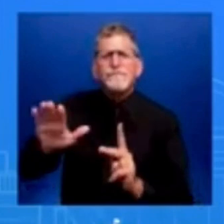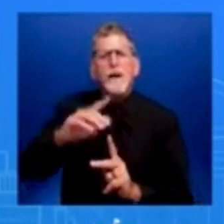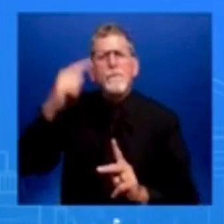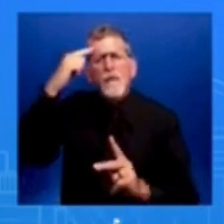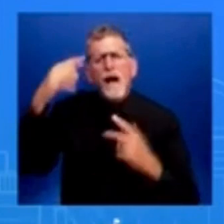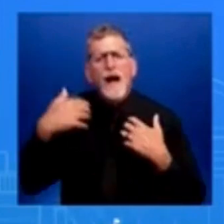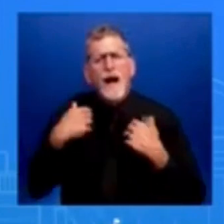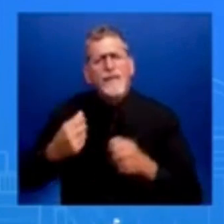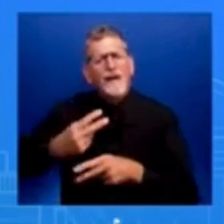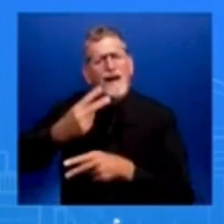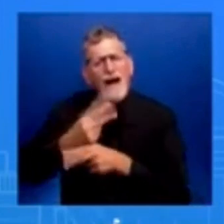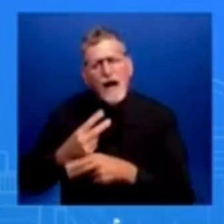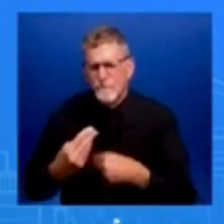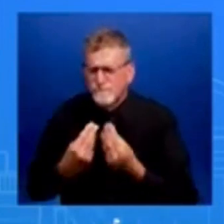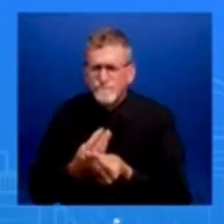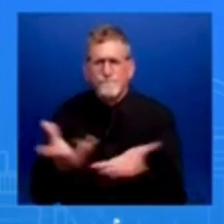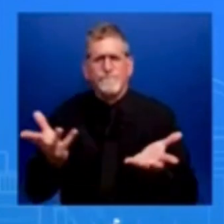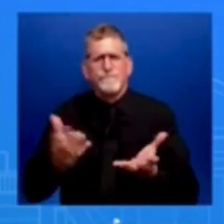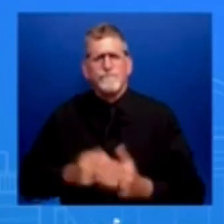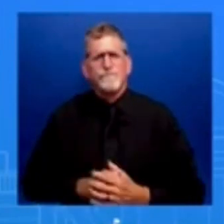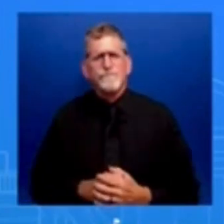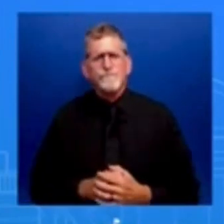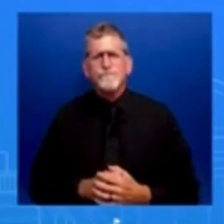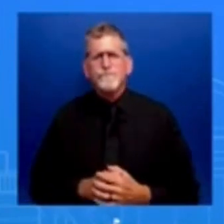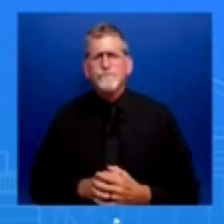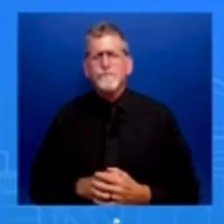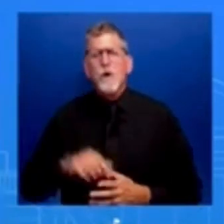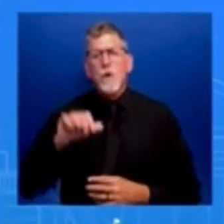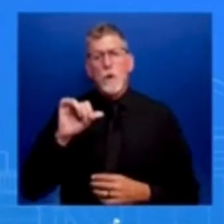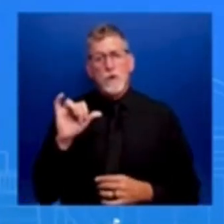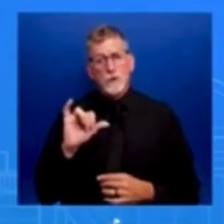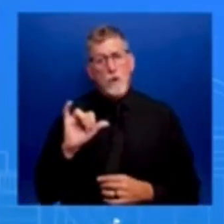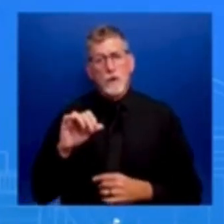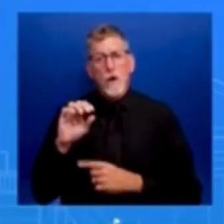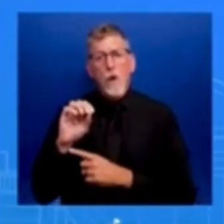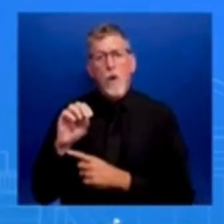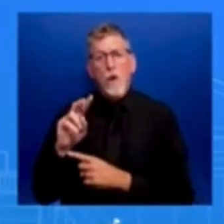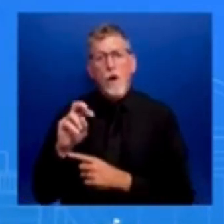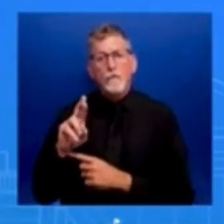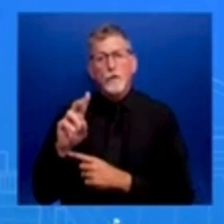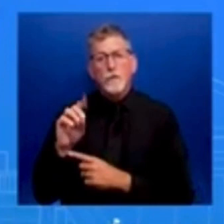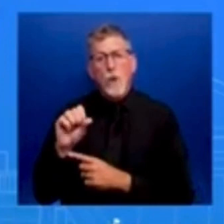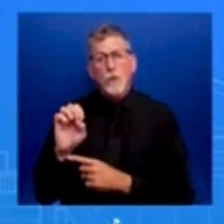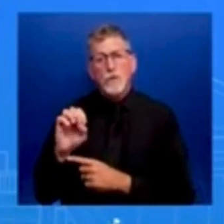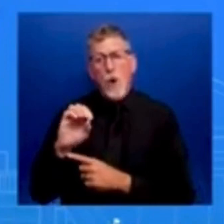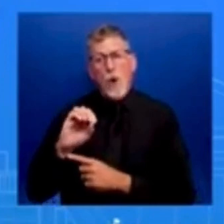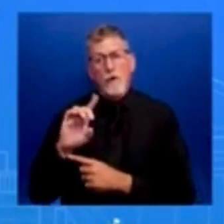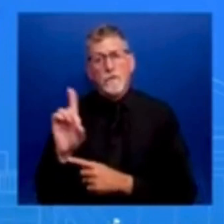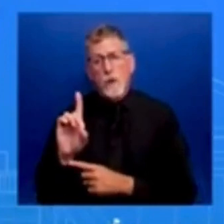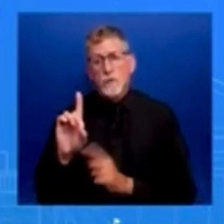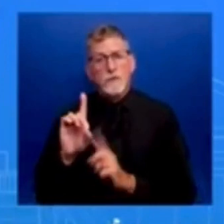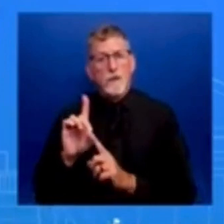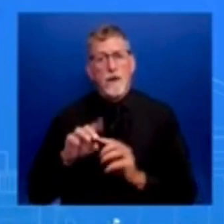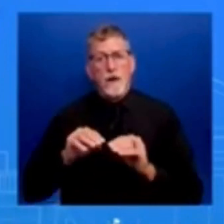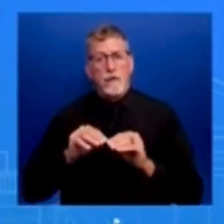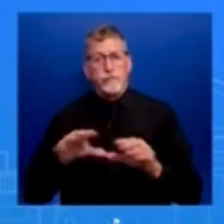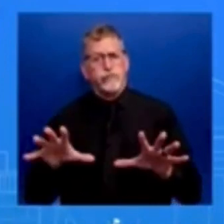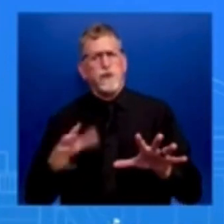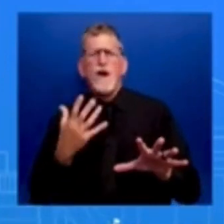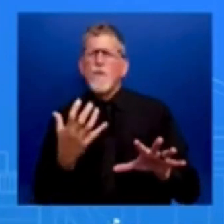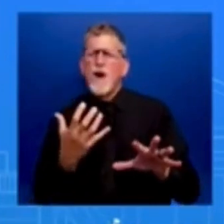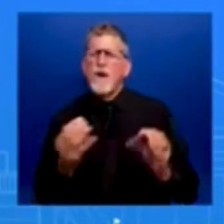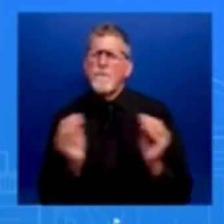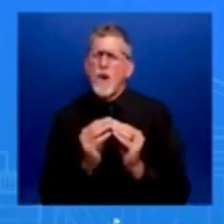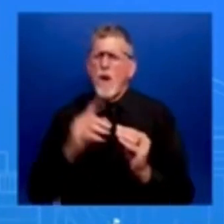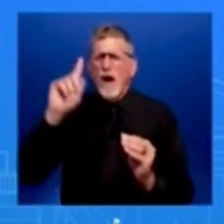steps to address the overdose epidemic and save lives. We introduced a whole of government response against the emerging threat